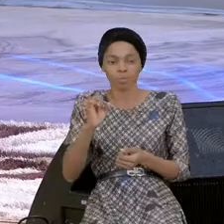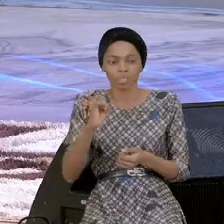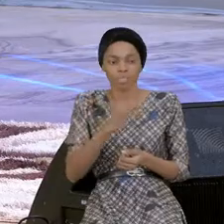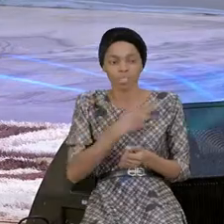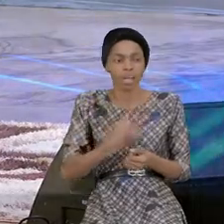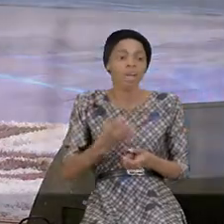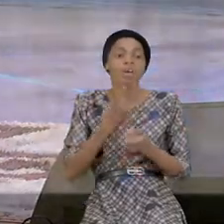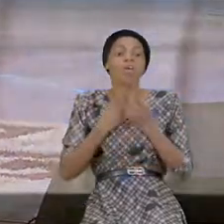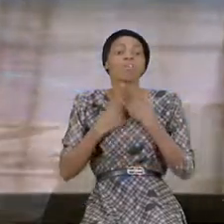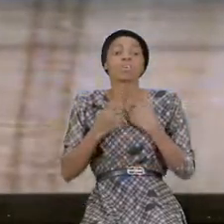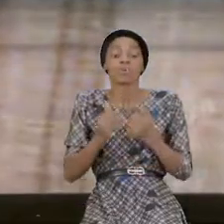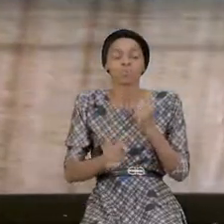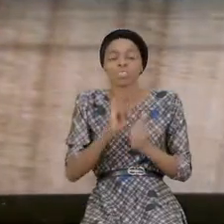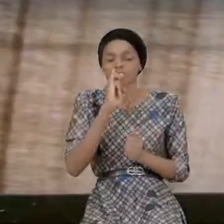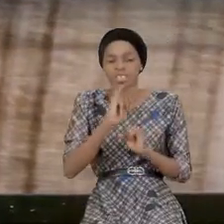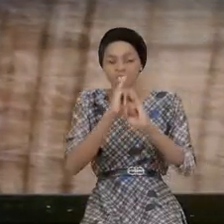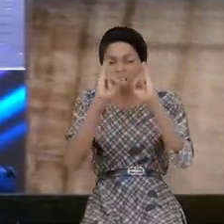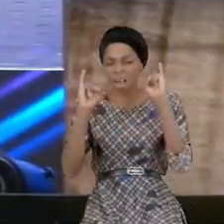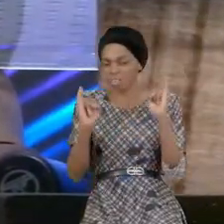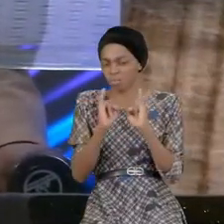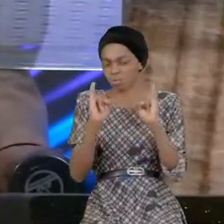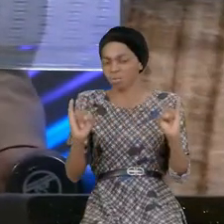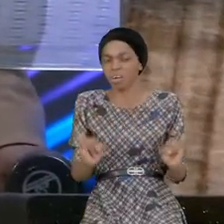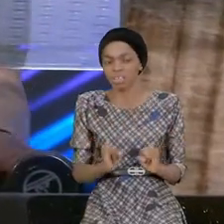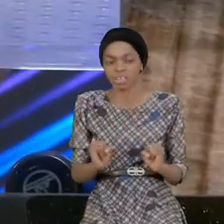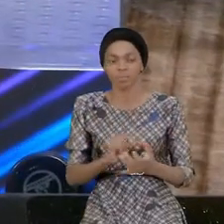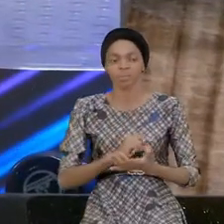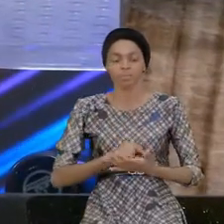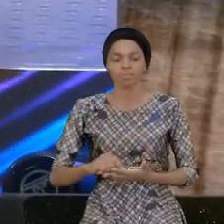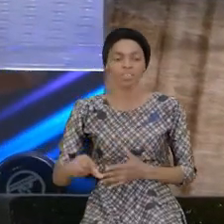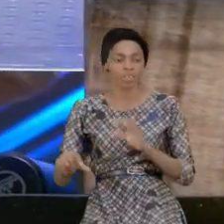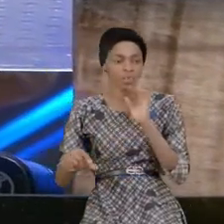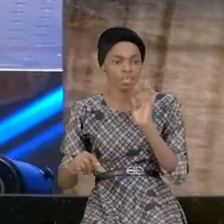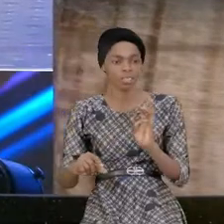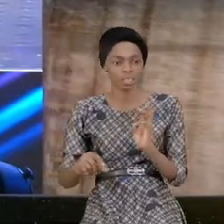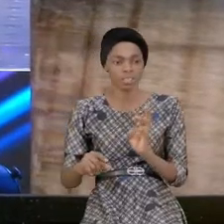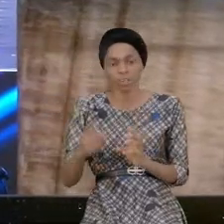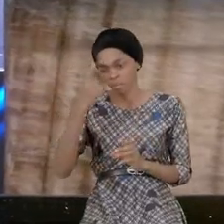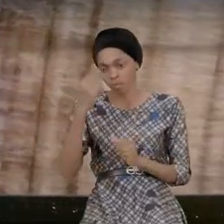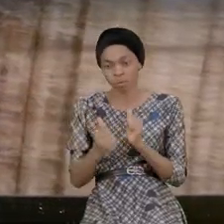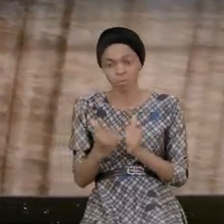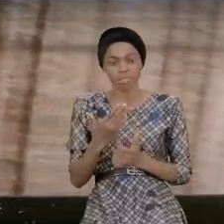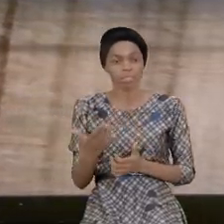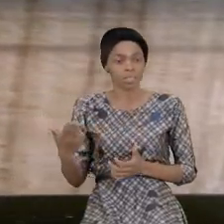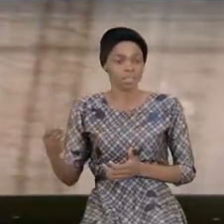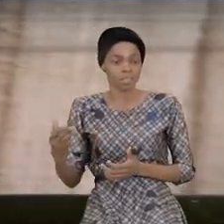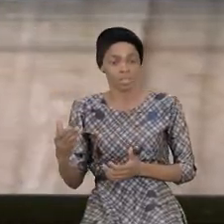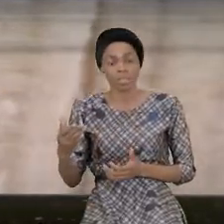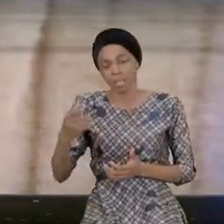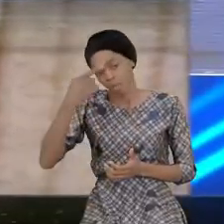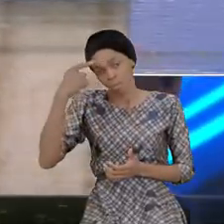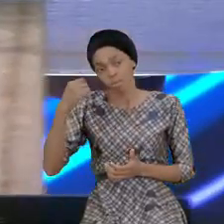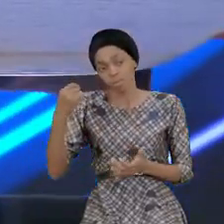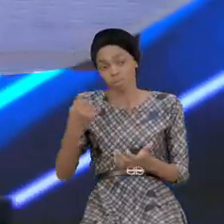which is idolatry. Why? Look at verse 6. In verse 6, for which things sake the wrath